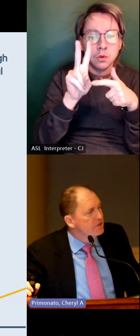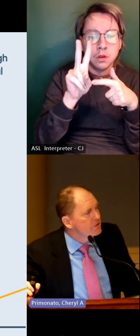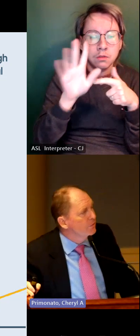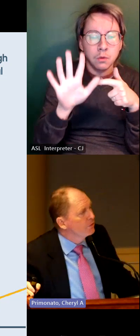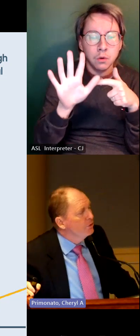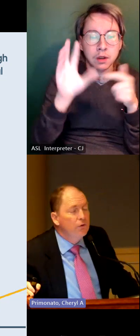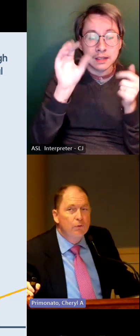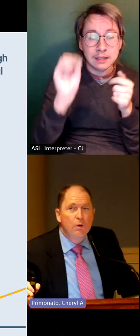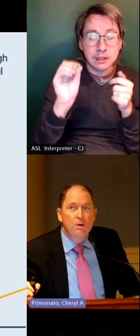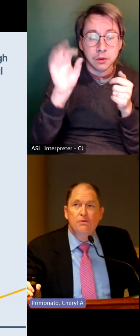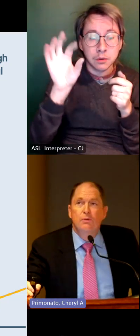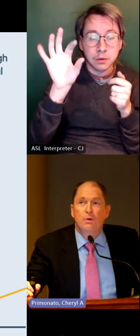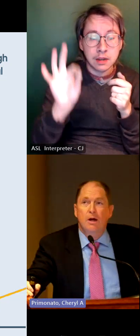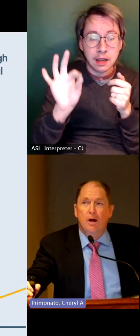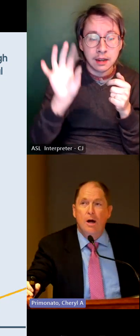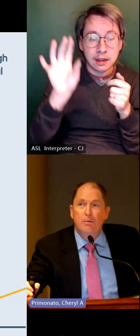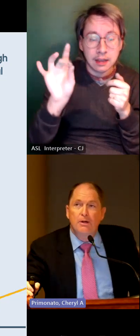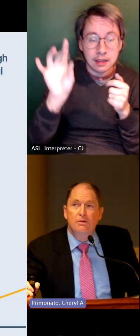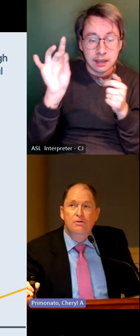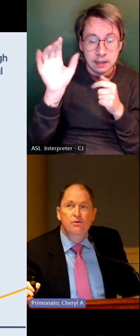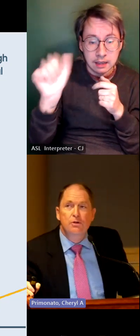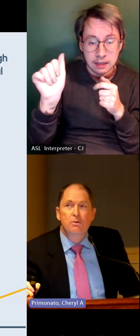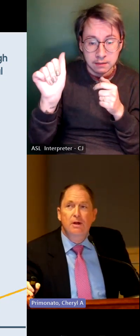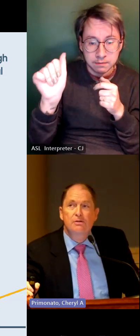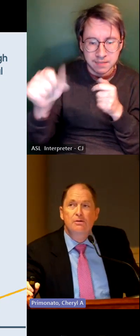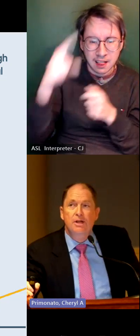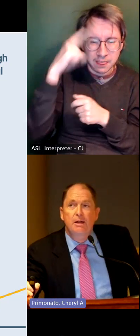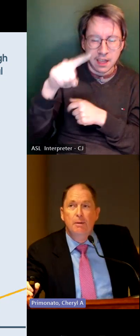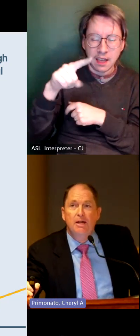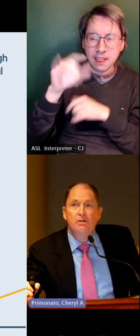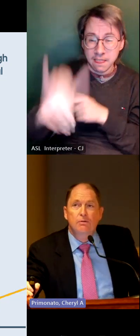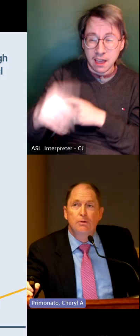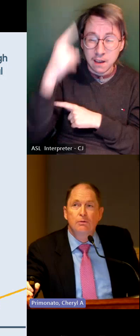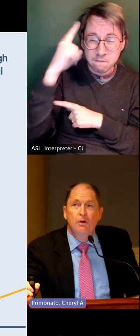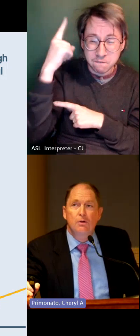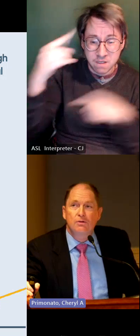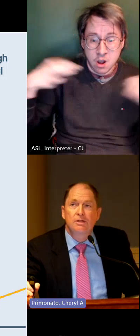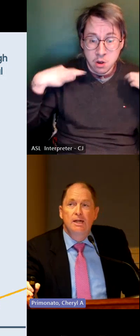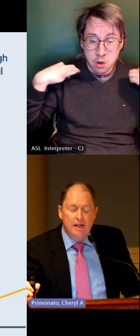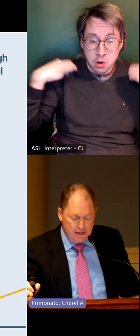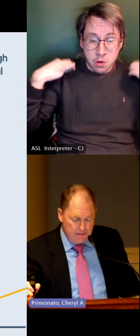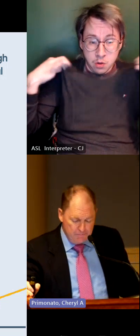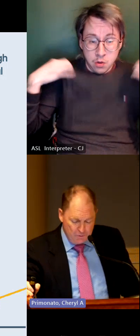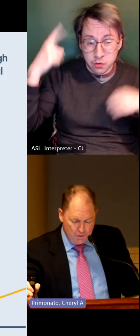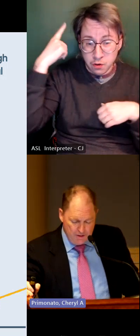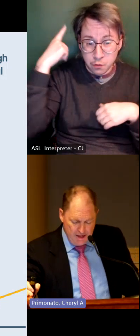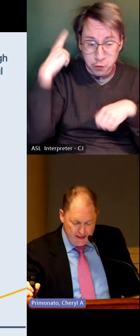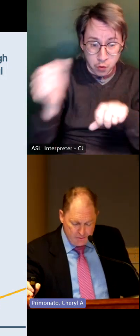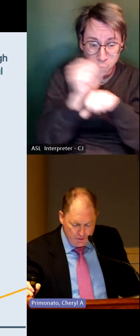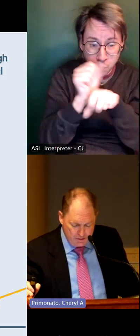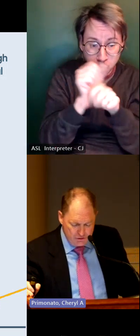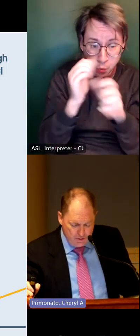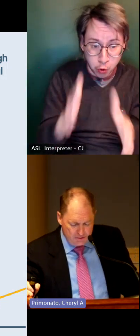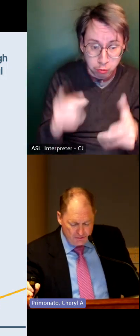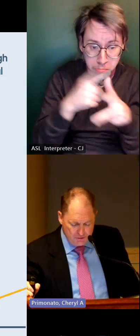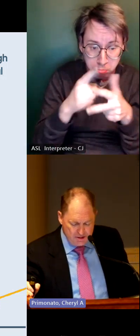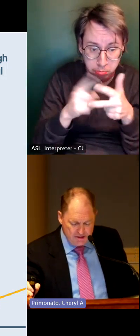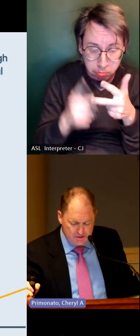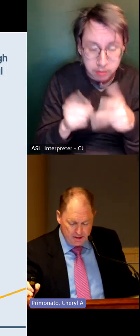B240988A. This is for uniforms for our operators, supervisors, and maintenance crew folks. What we had